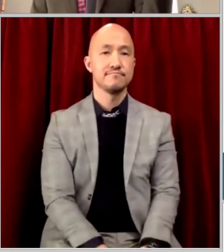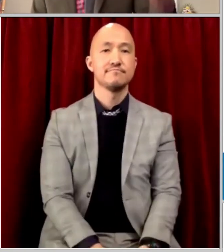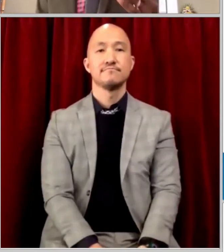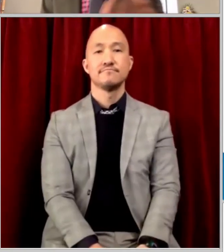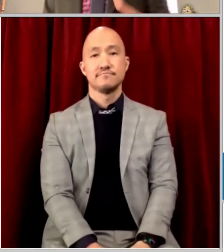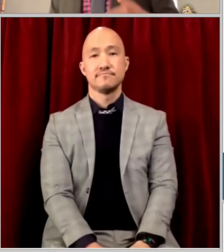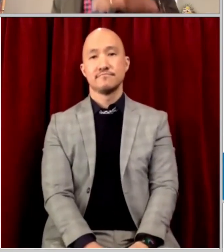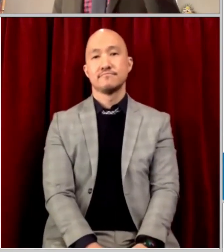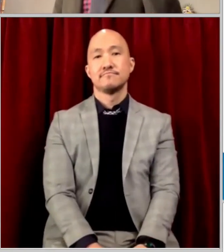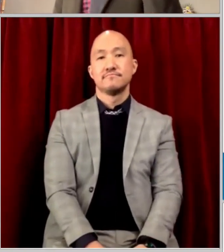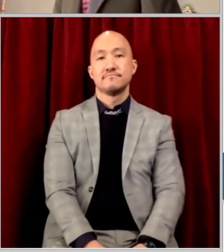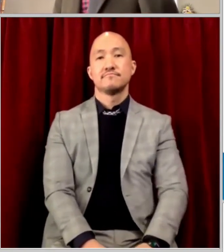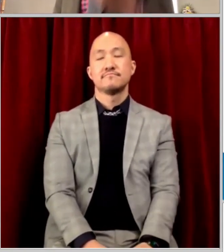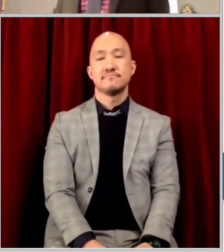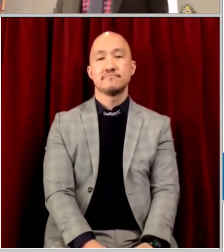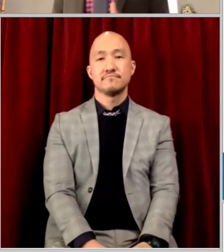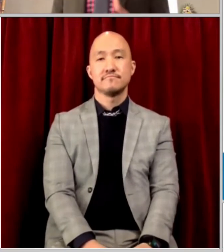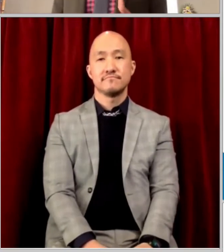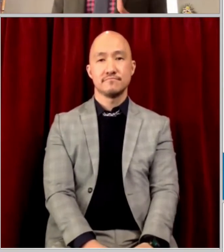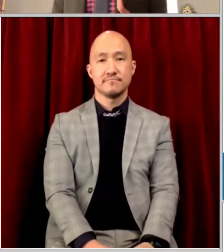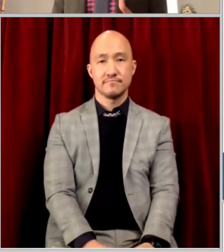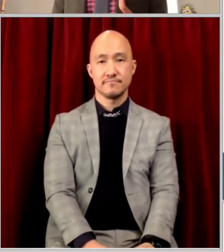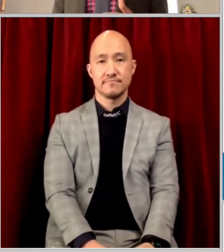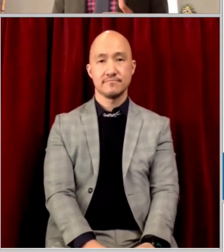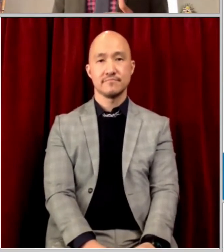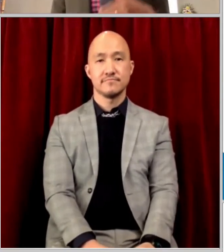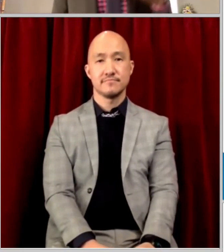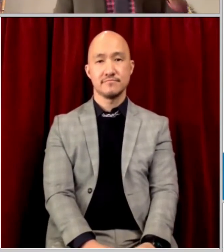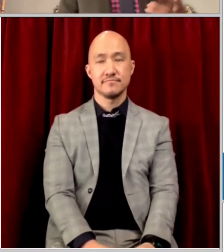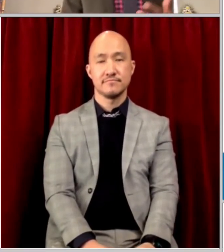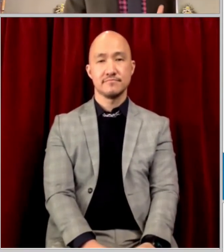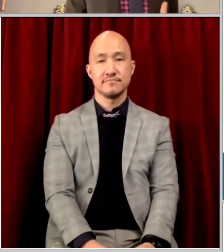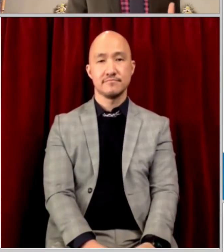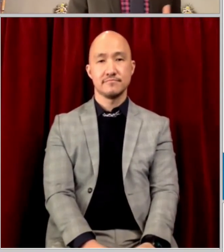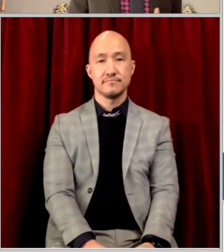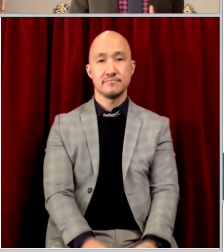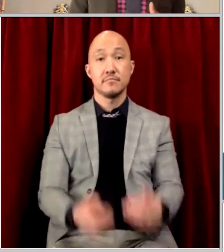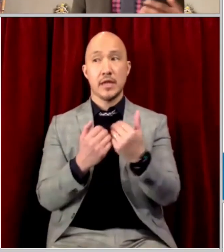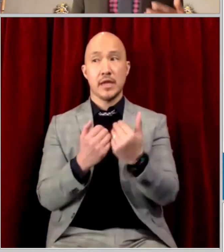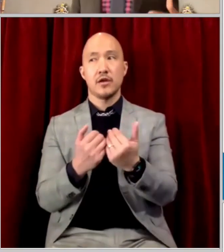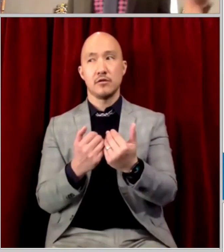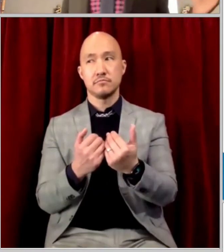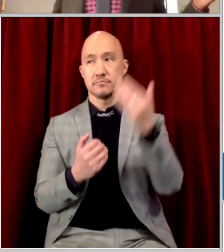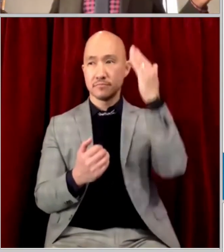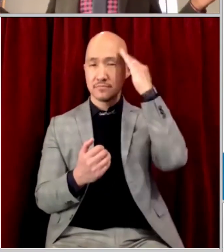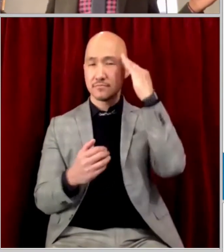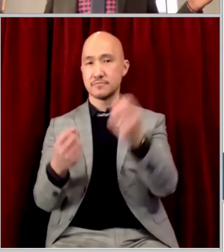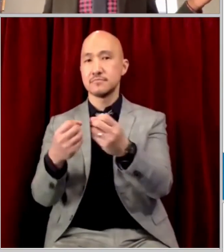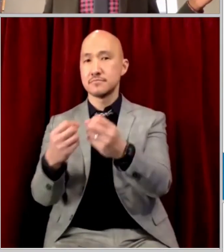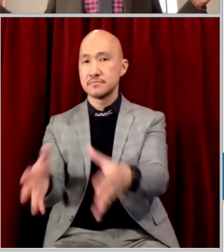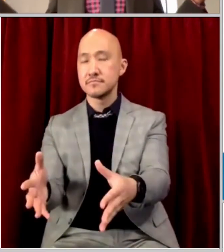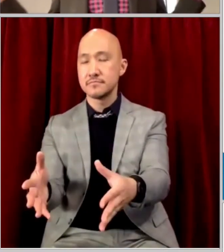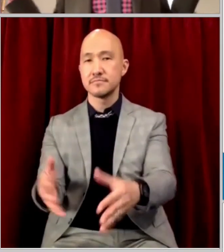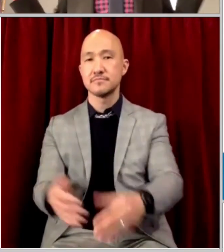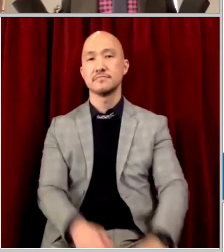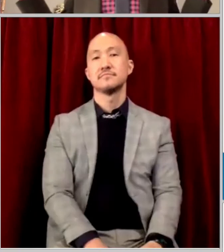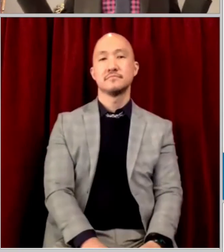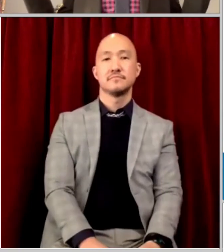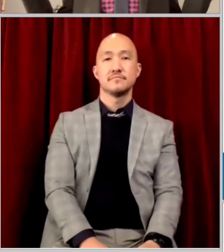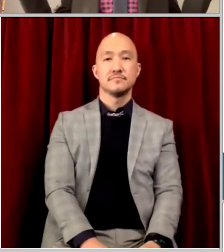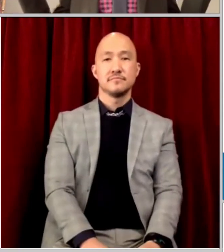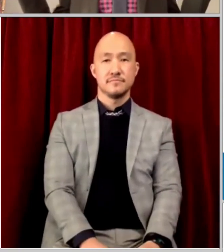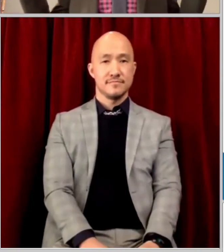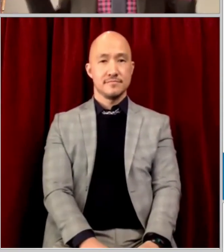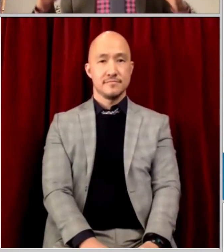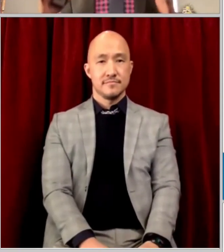strong possibility that you are going to lose it. How will you know you've lost it? Because guess what's going to happen? Instead of you